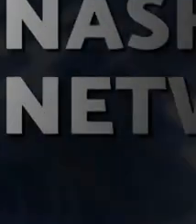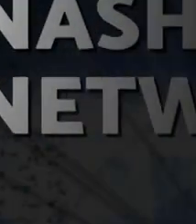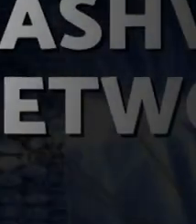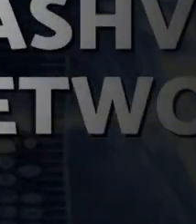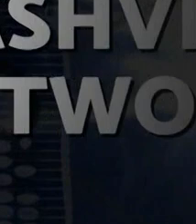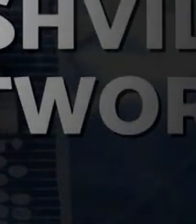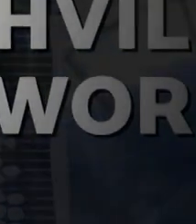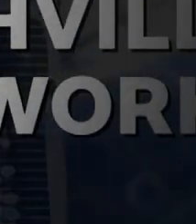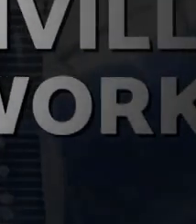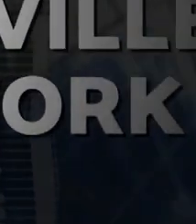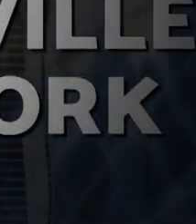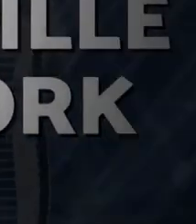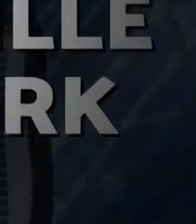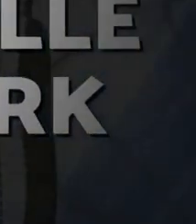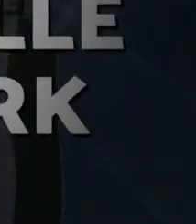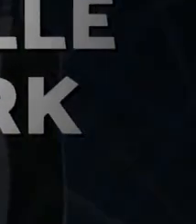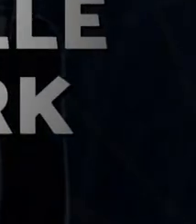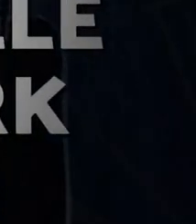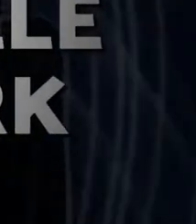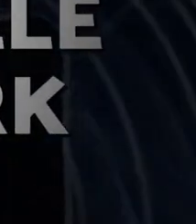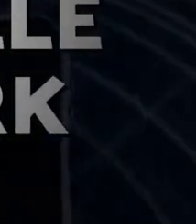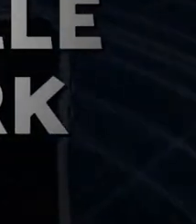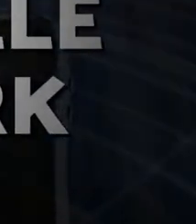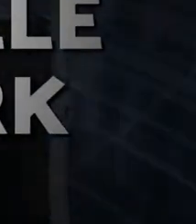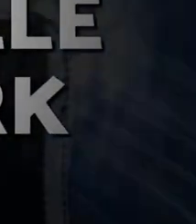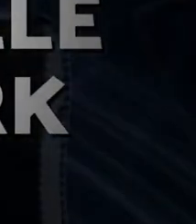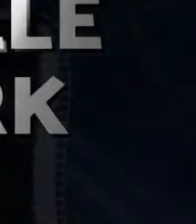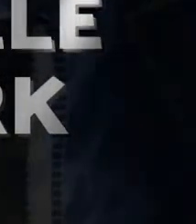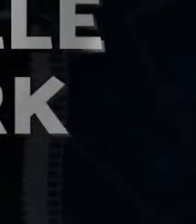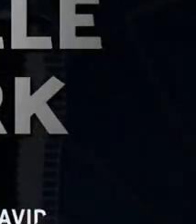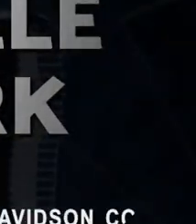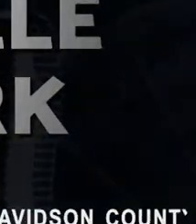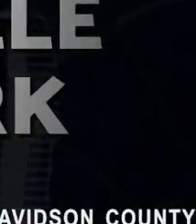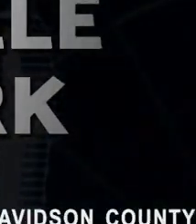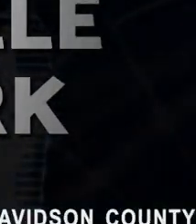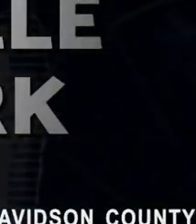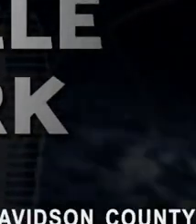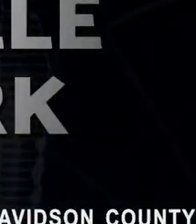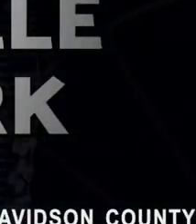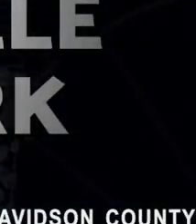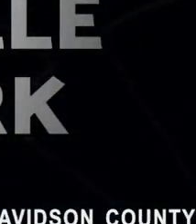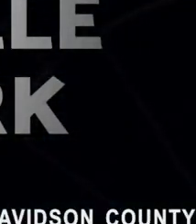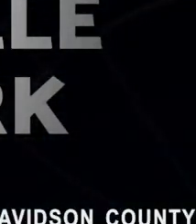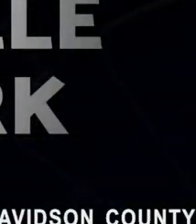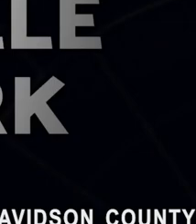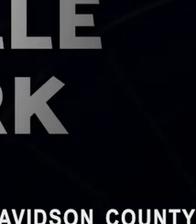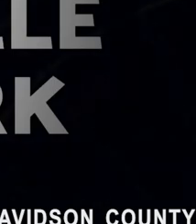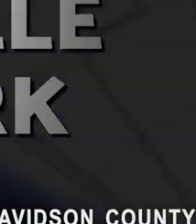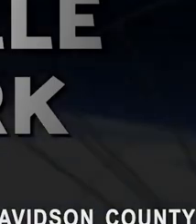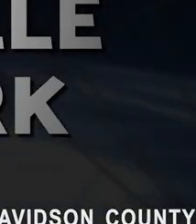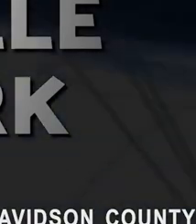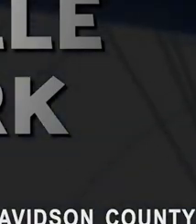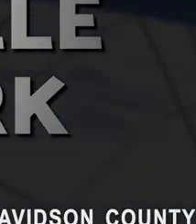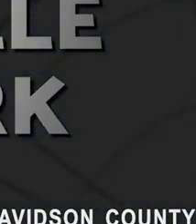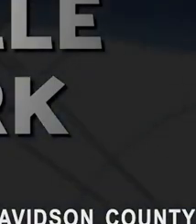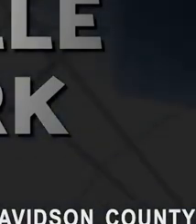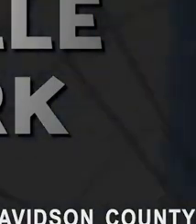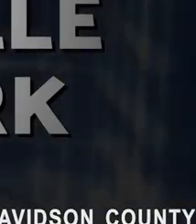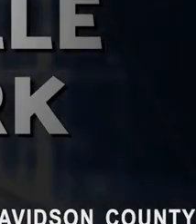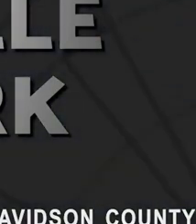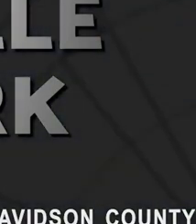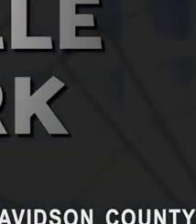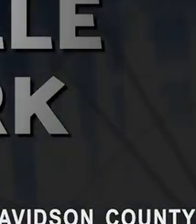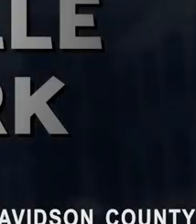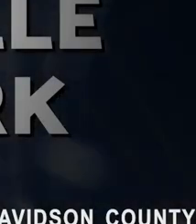This has been a service of the Metro Nashville Network. If you would like to see this presentation again, or for more information about